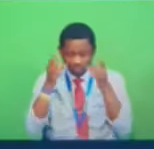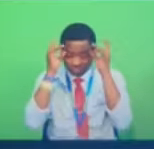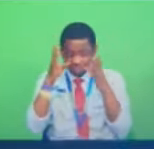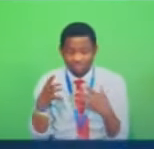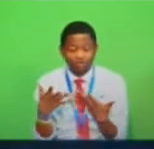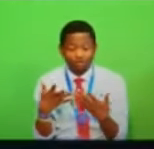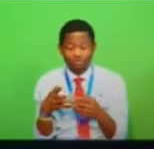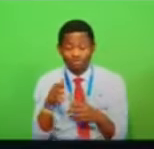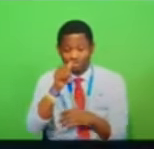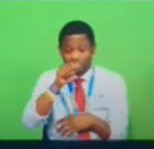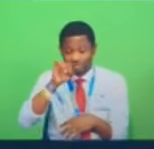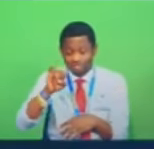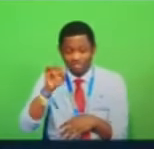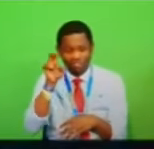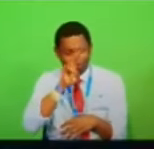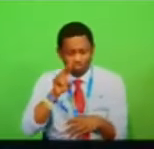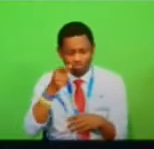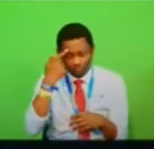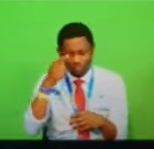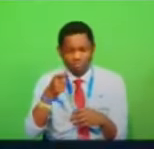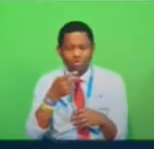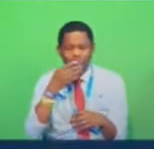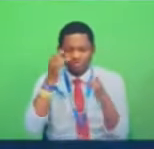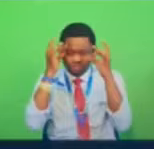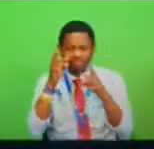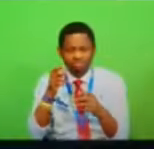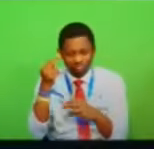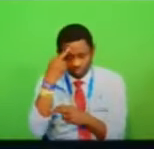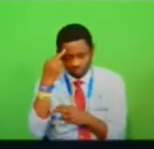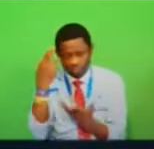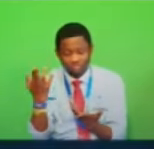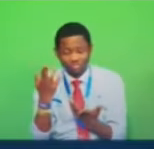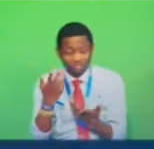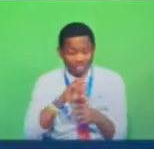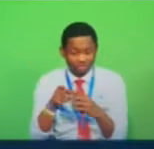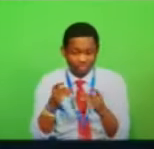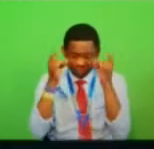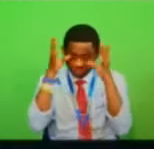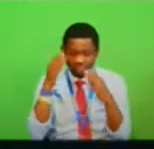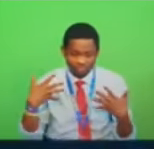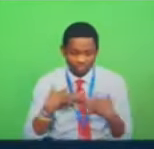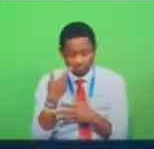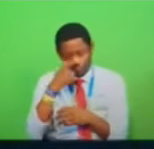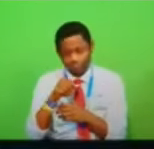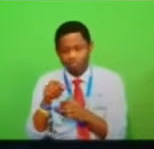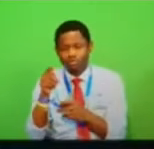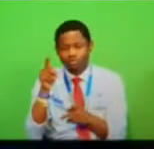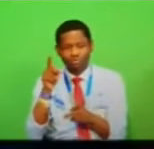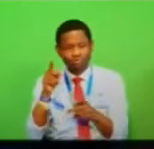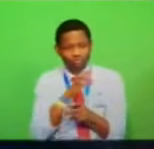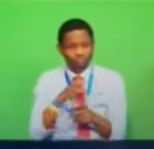technology being misused or manipulated for malicious purposes, posing threats to the integrity of Christian